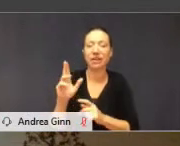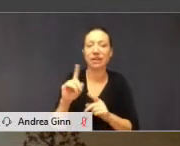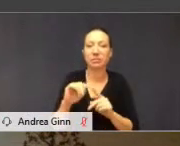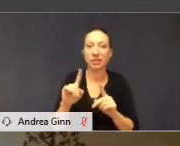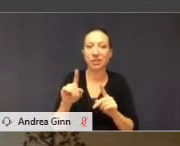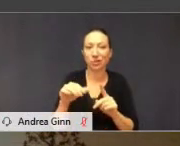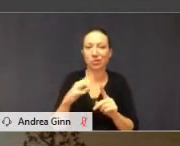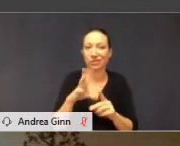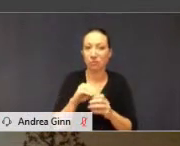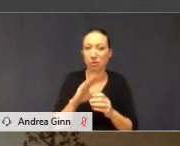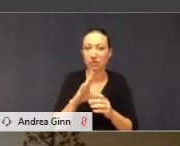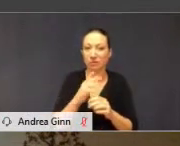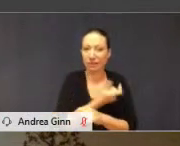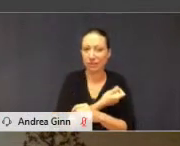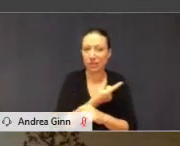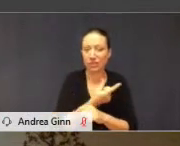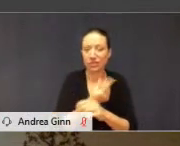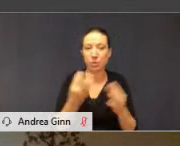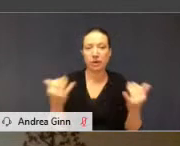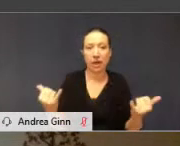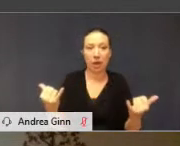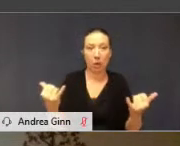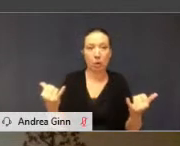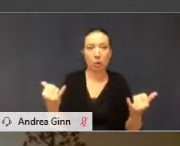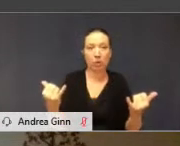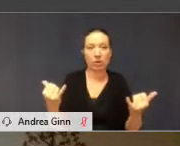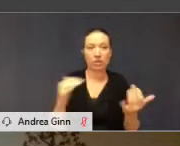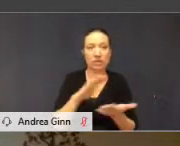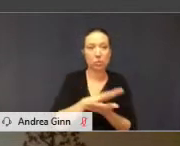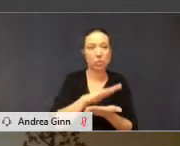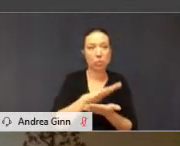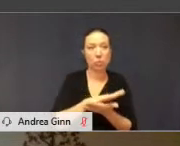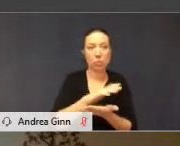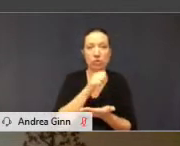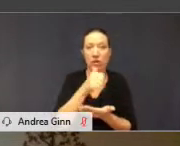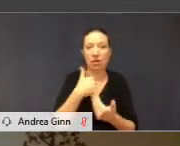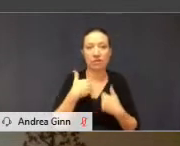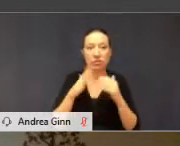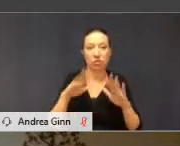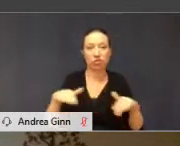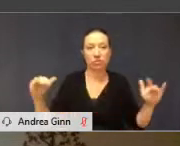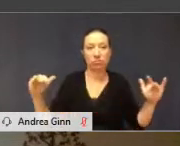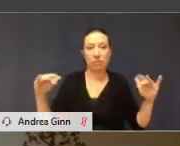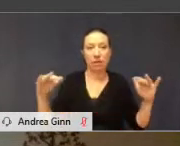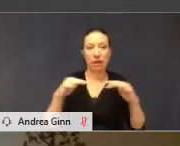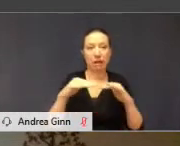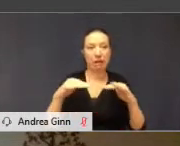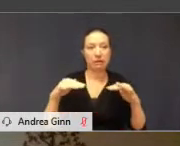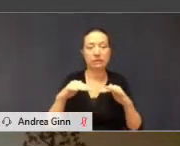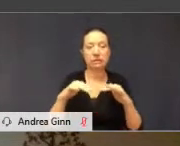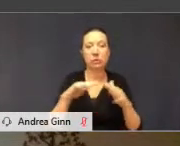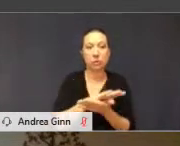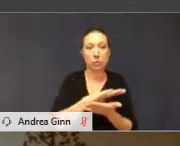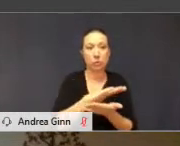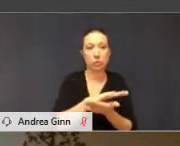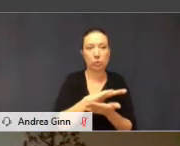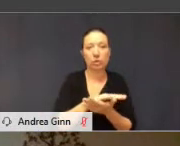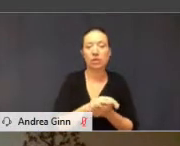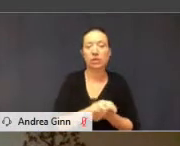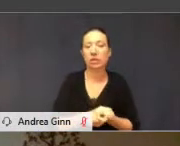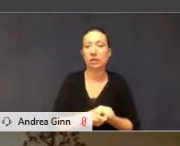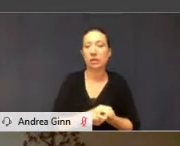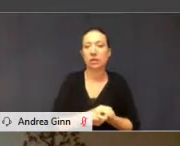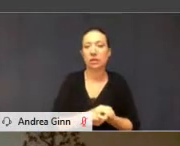With schools not in session in person as much, and that's